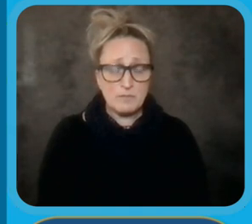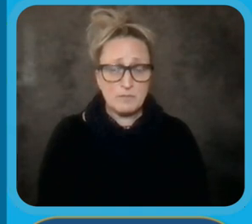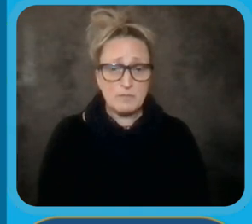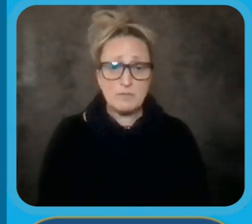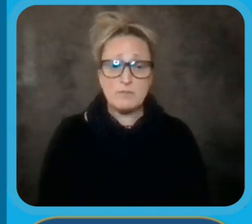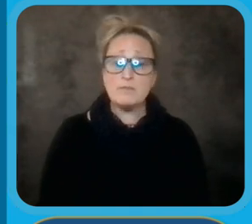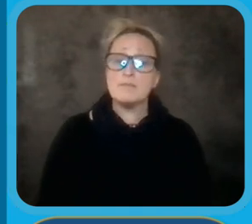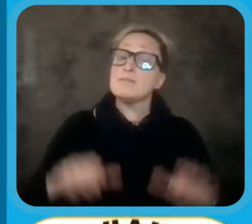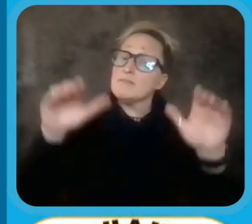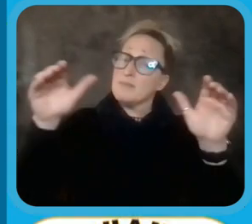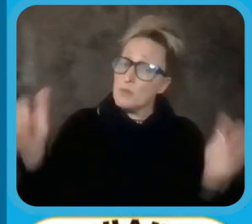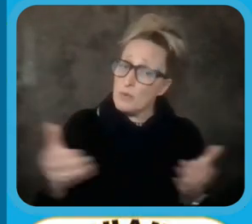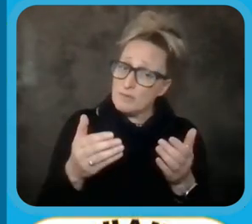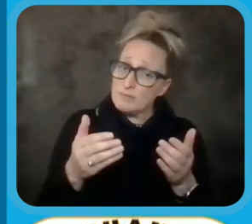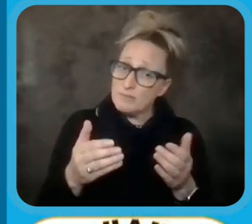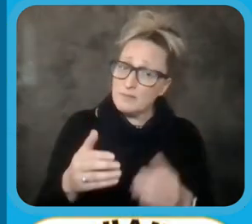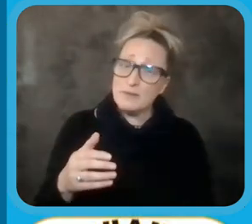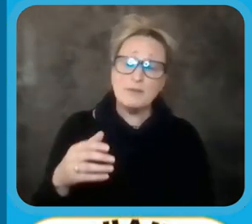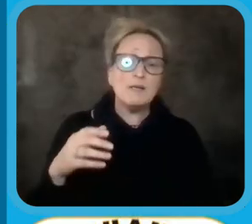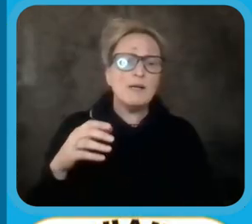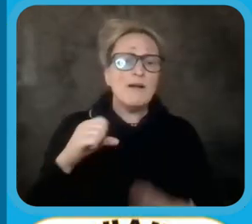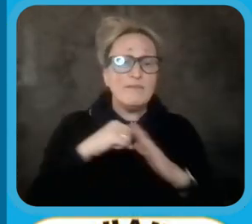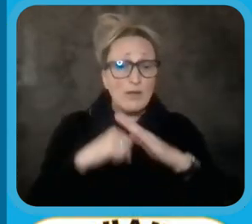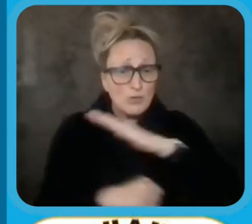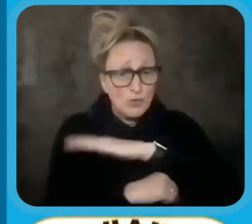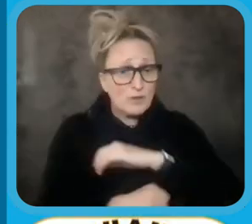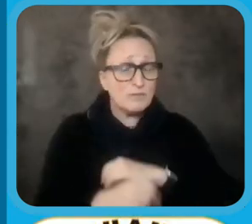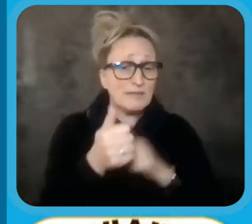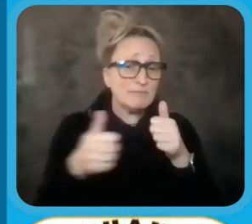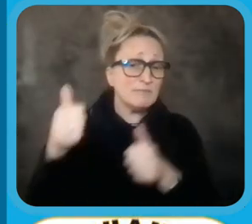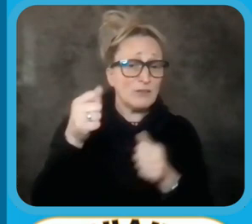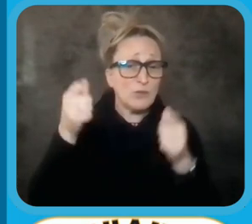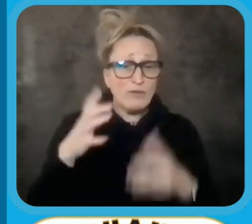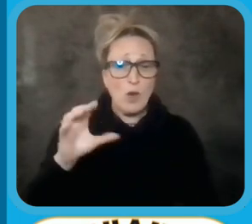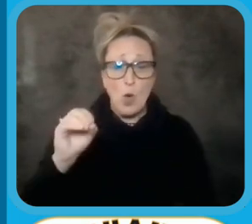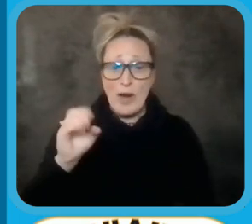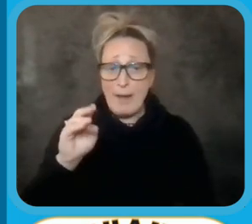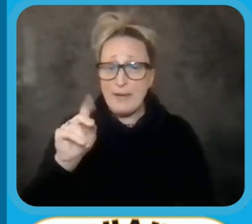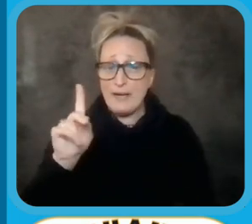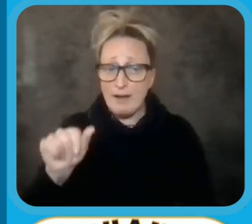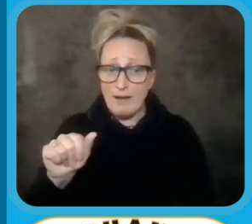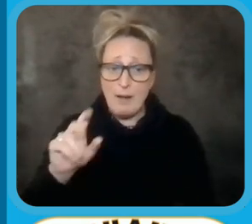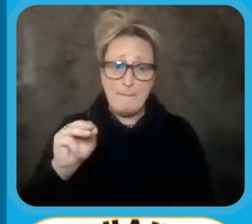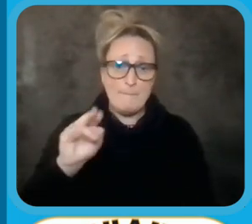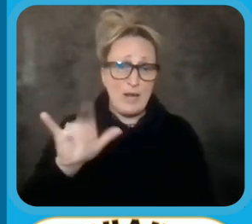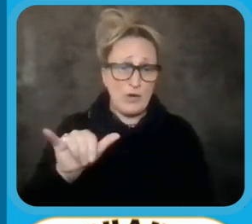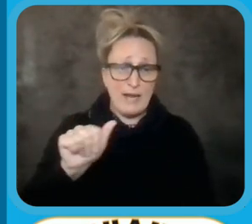Delegates and guests, please welcome Founder and Executive Director of OCAPICA, Marianne Fu.